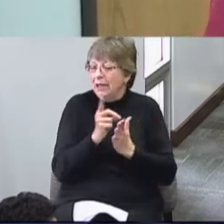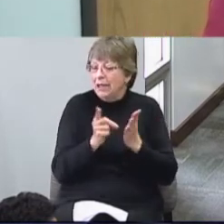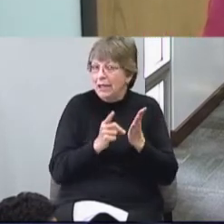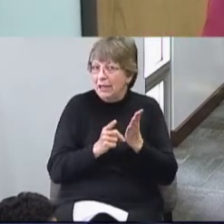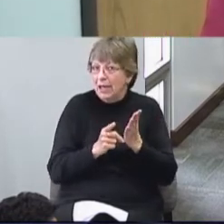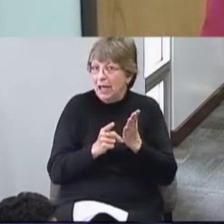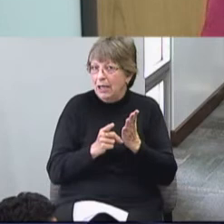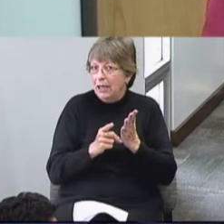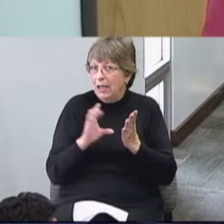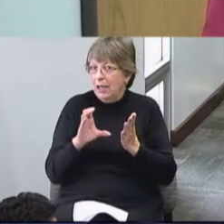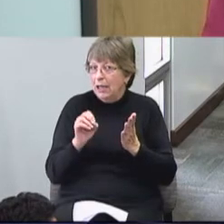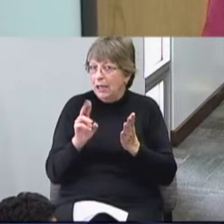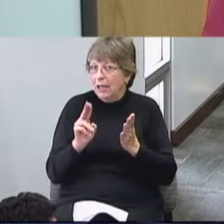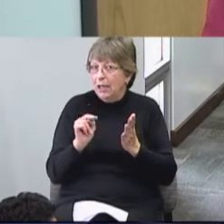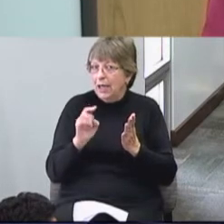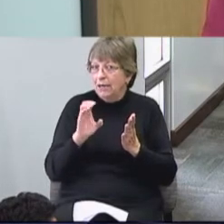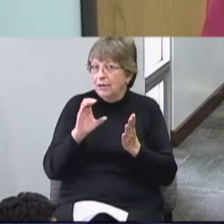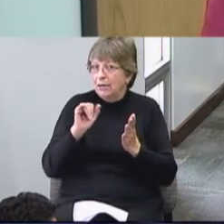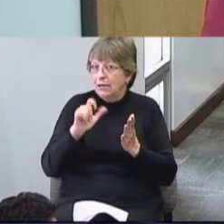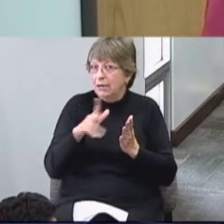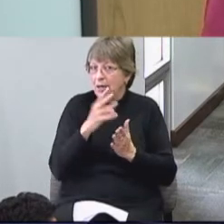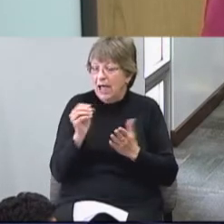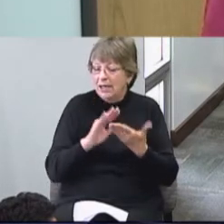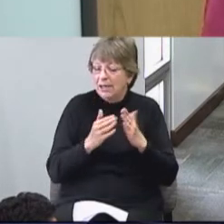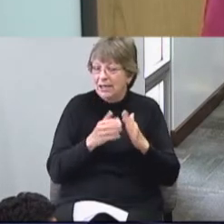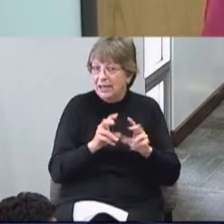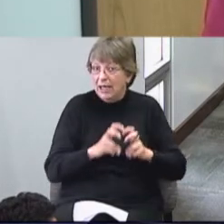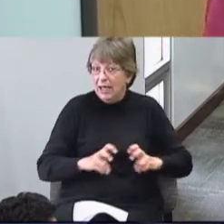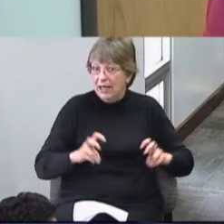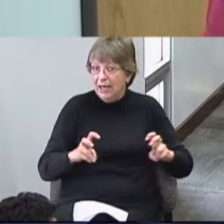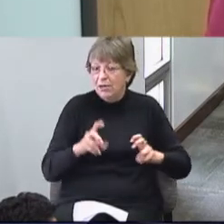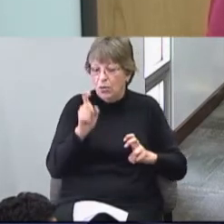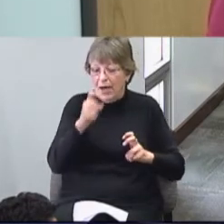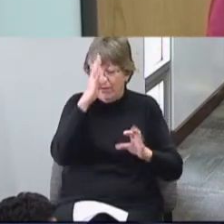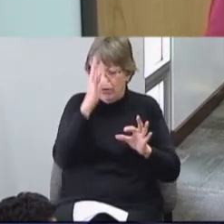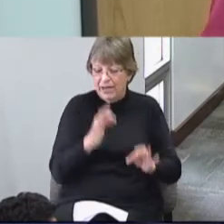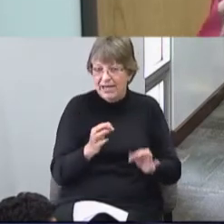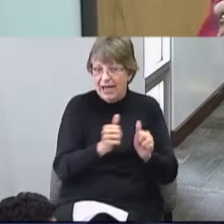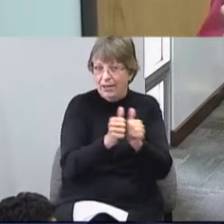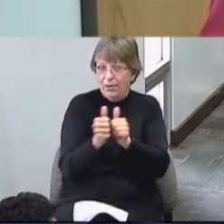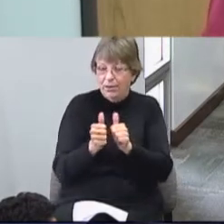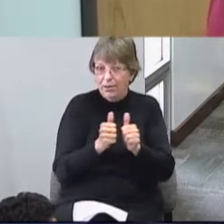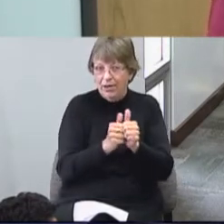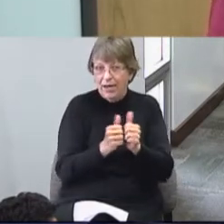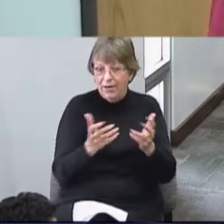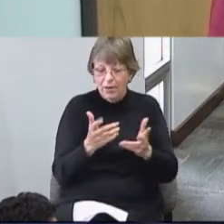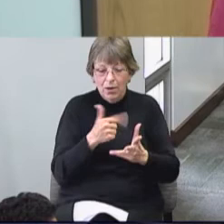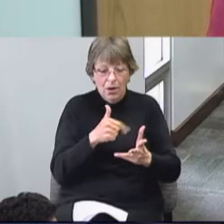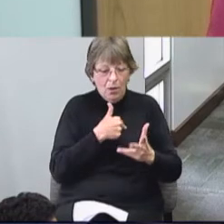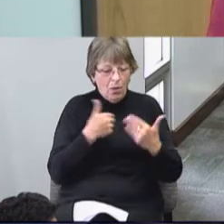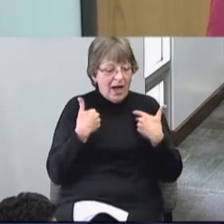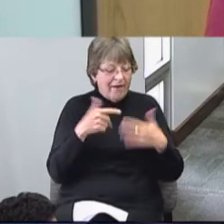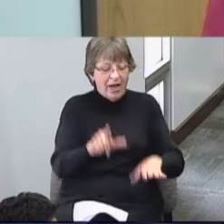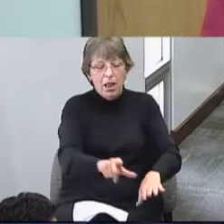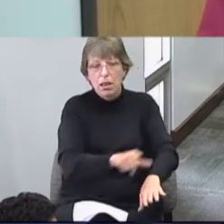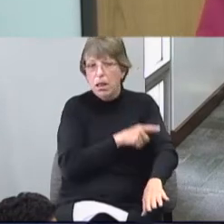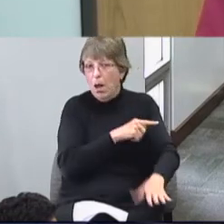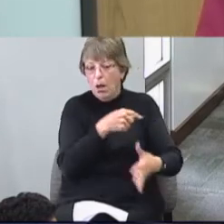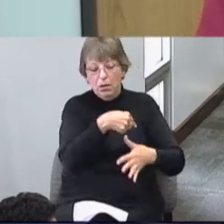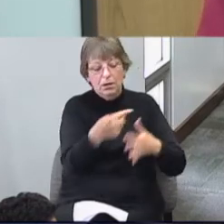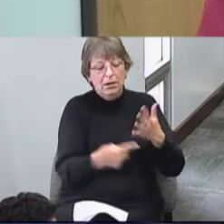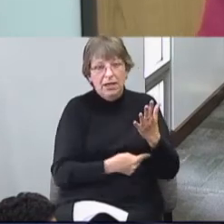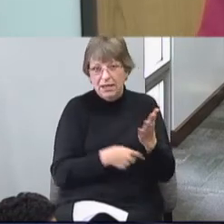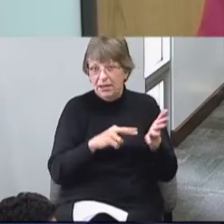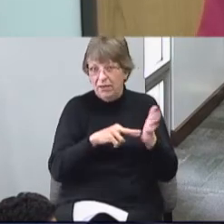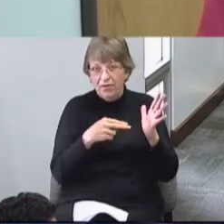council would have to determine. The ordinance sets out a long list of definitions that are used within